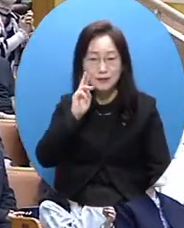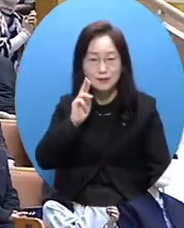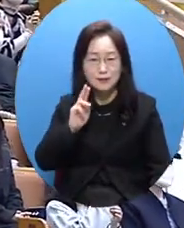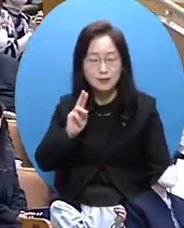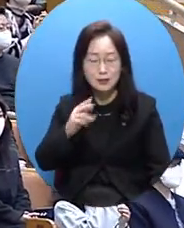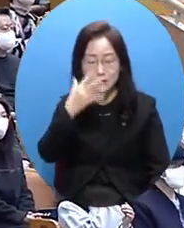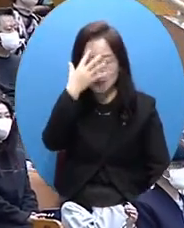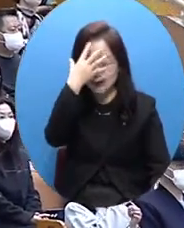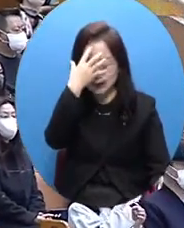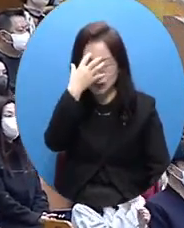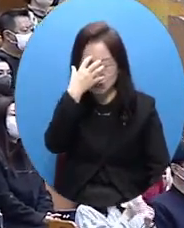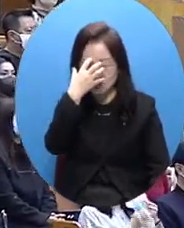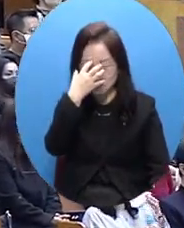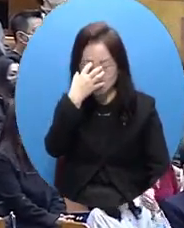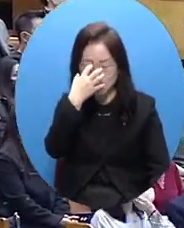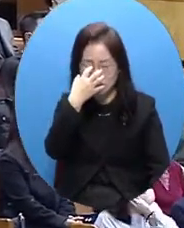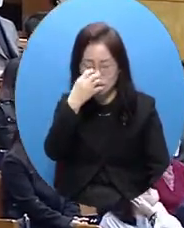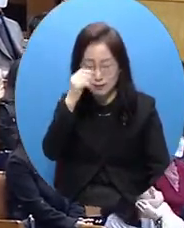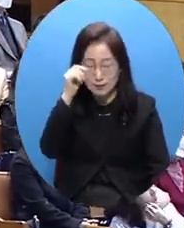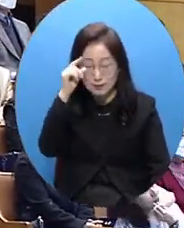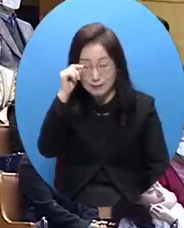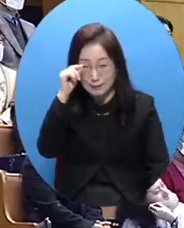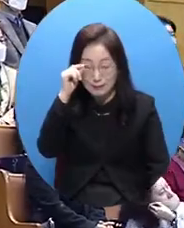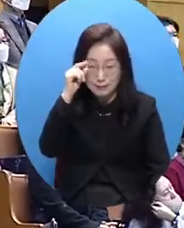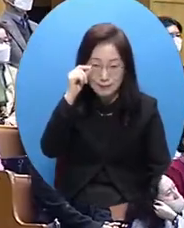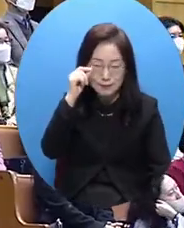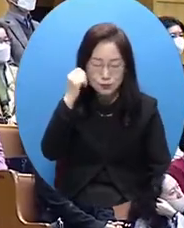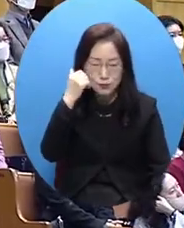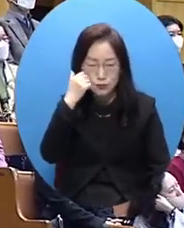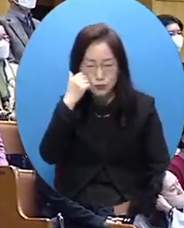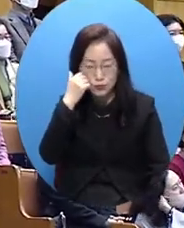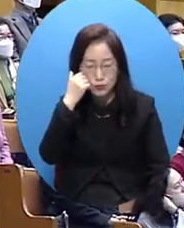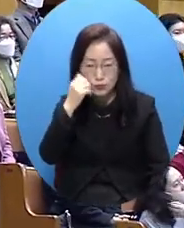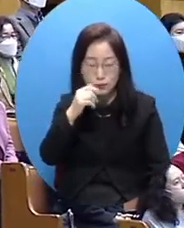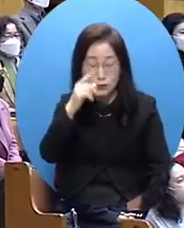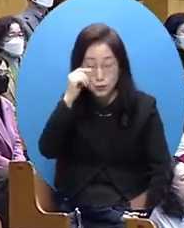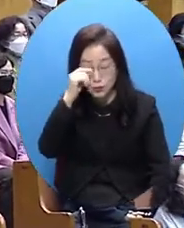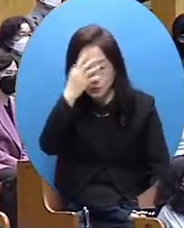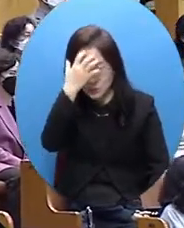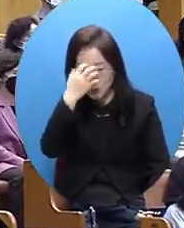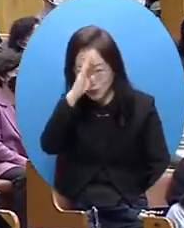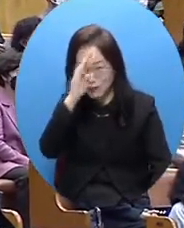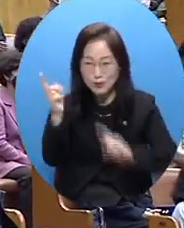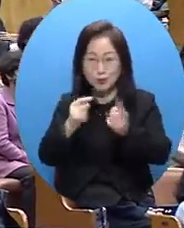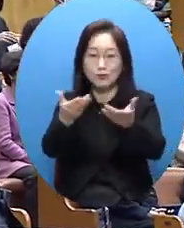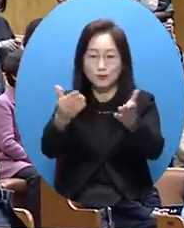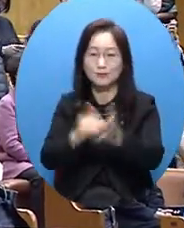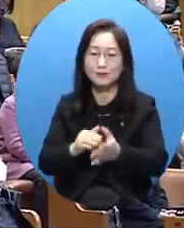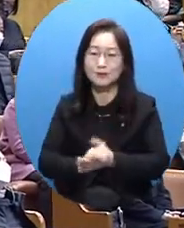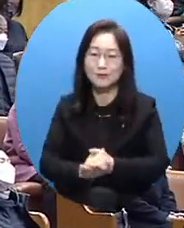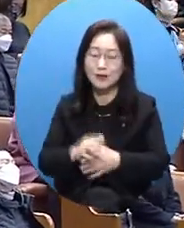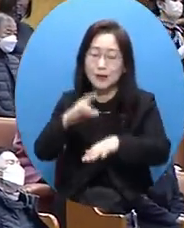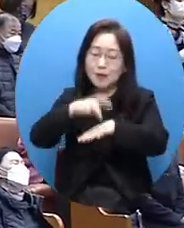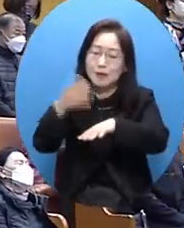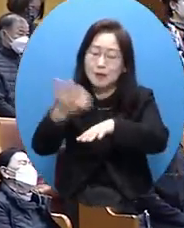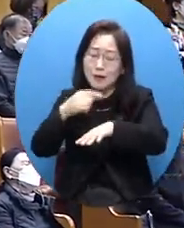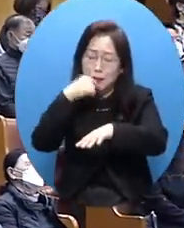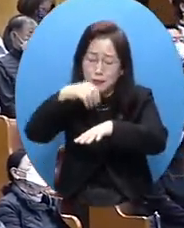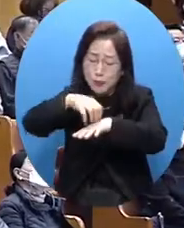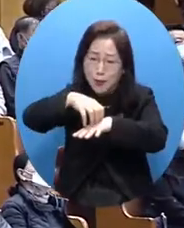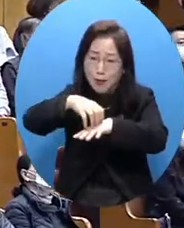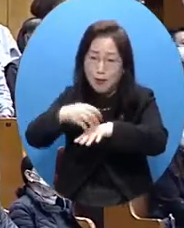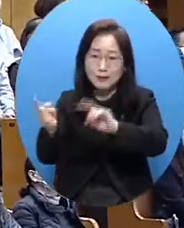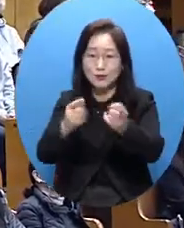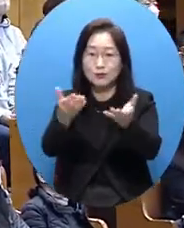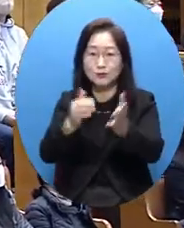a severe depression due to civil depression cannot sleep well at night but you are healed today some